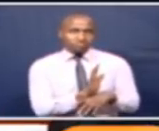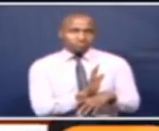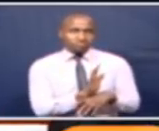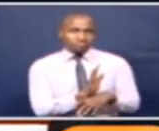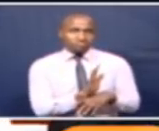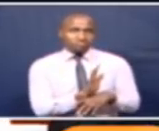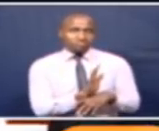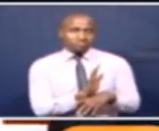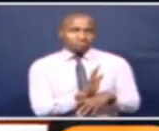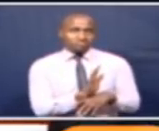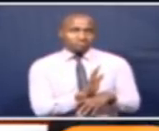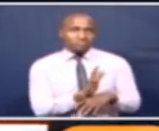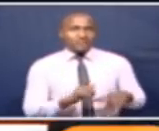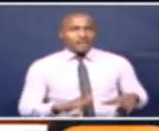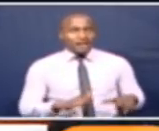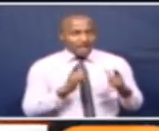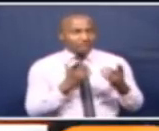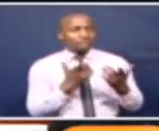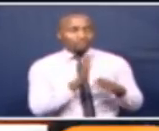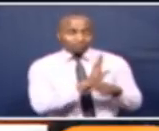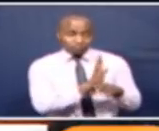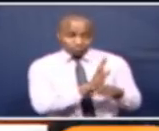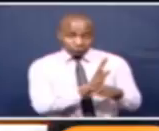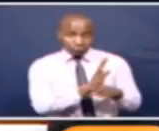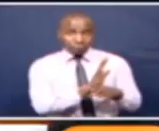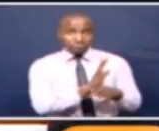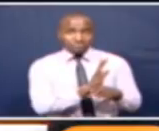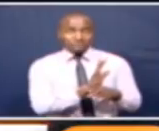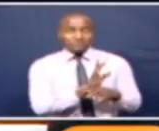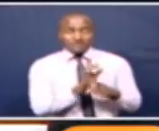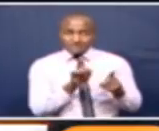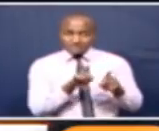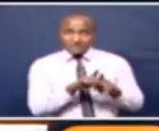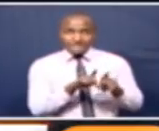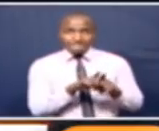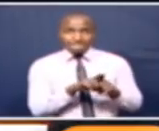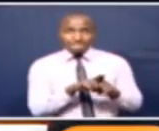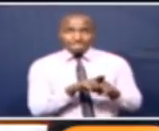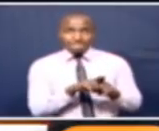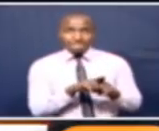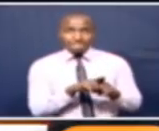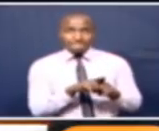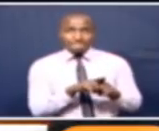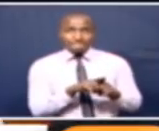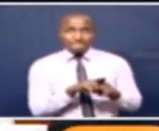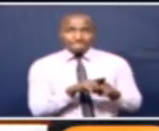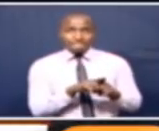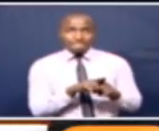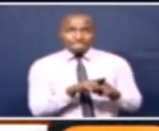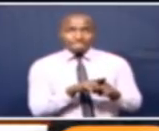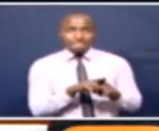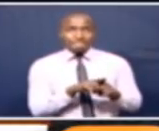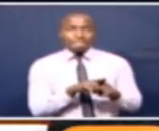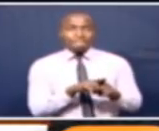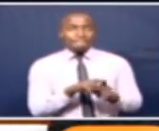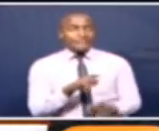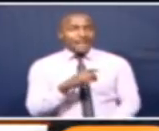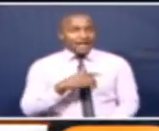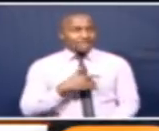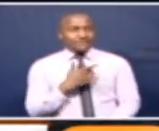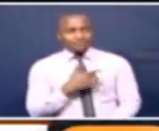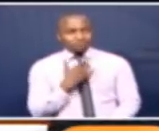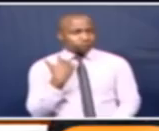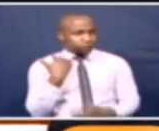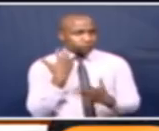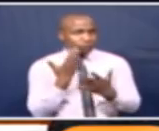shows where live streaming and all that. And another thing is that I had this calling